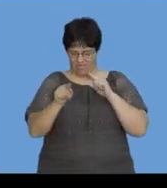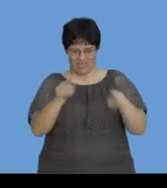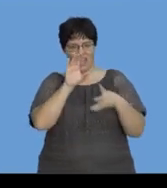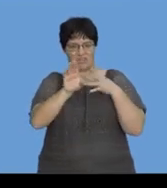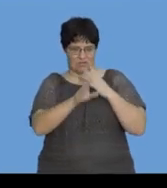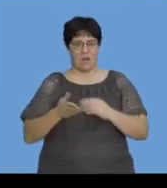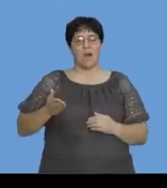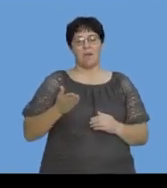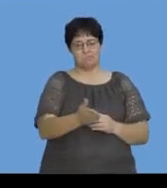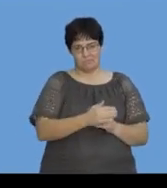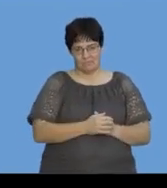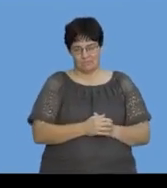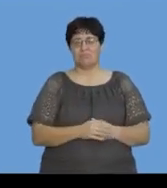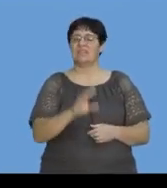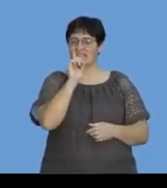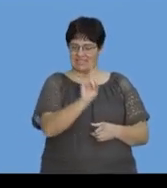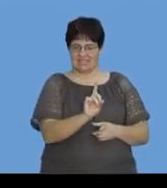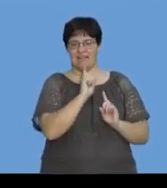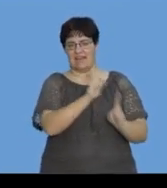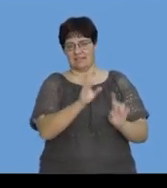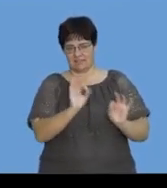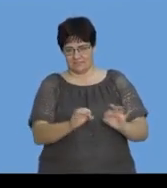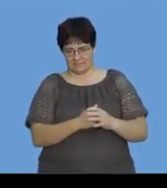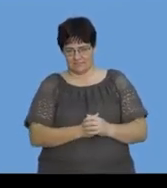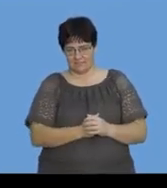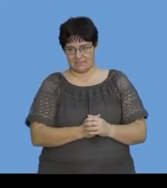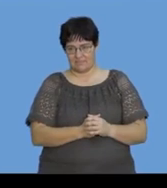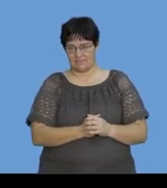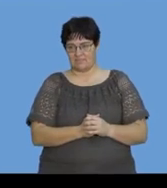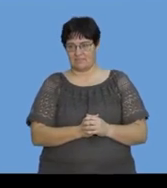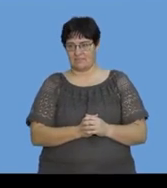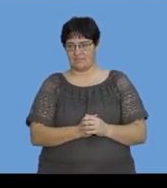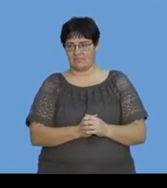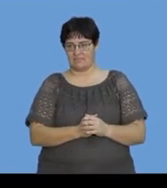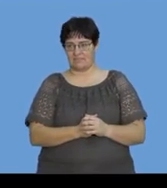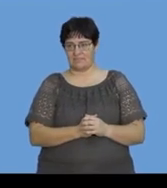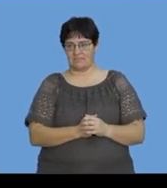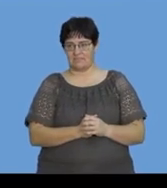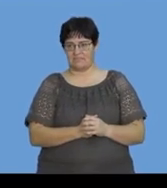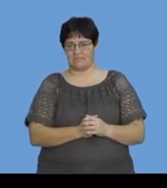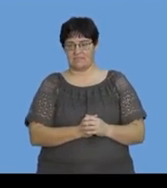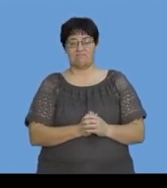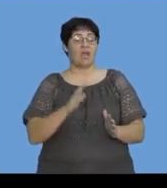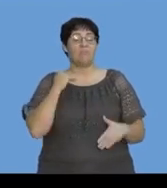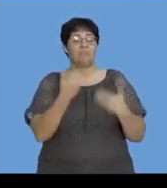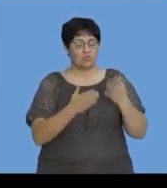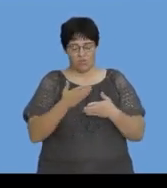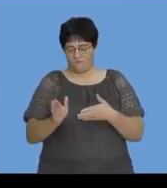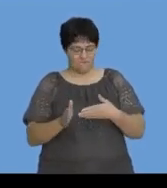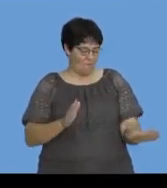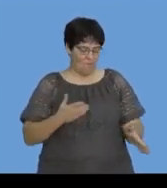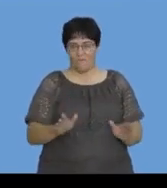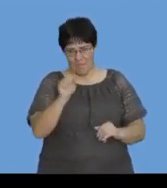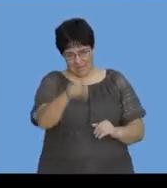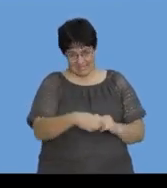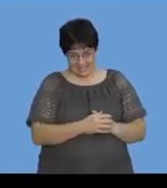the criteria, D is going to be the correct answer. Okay, so process of